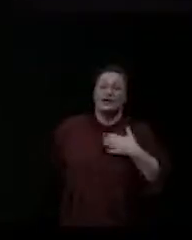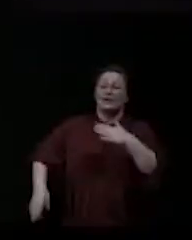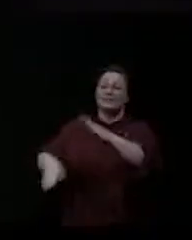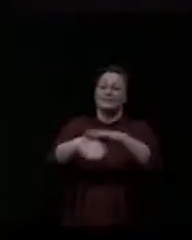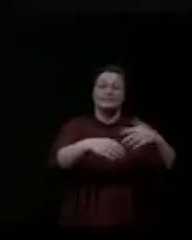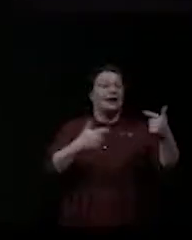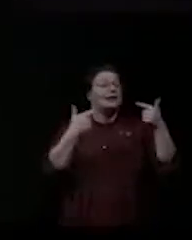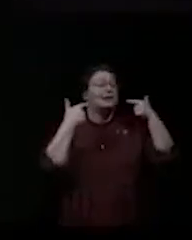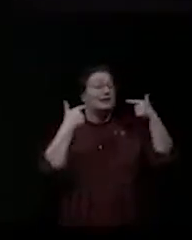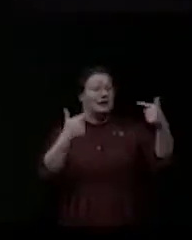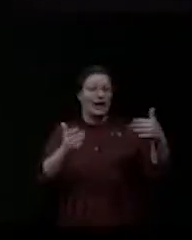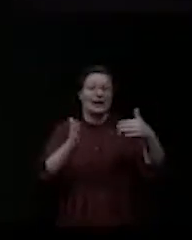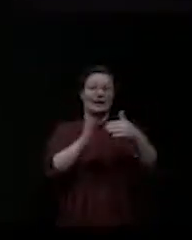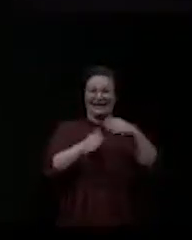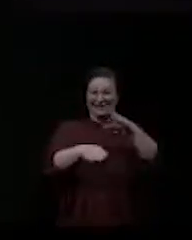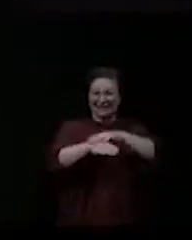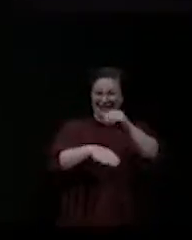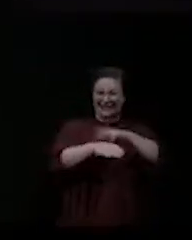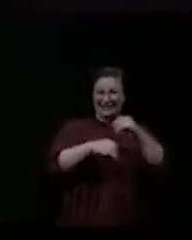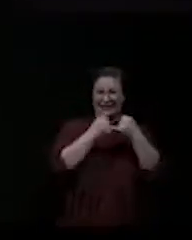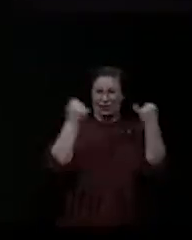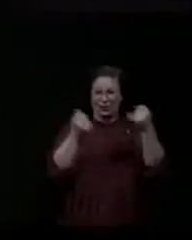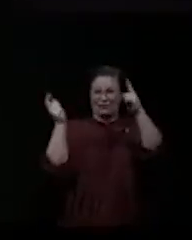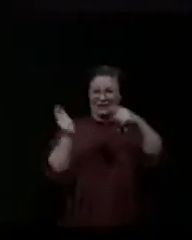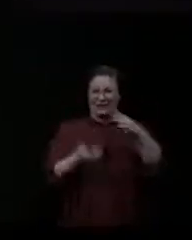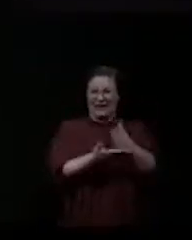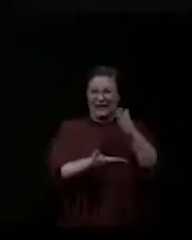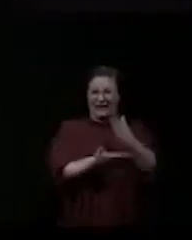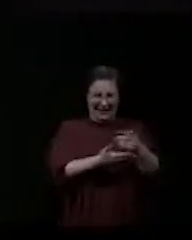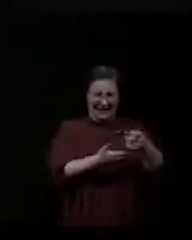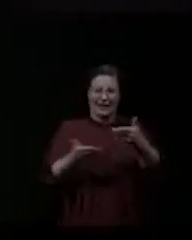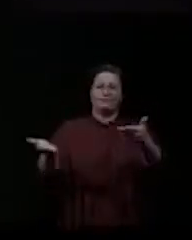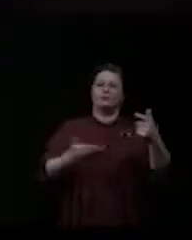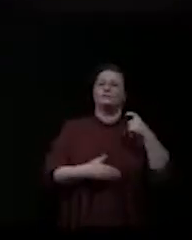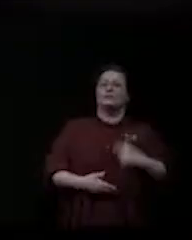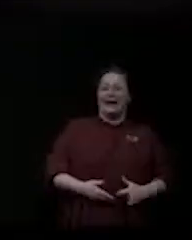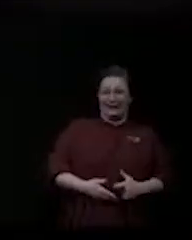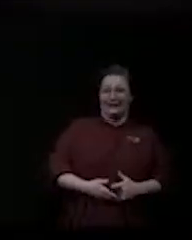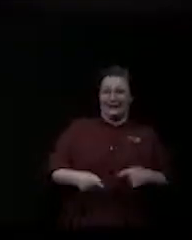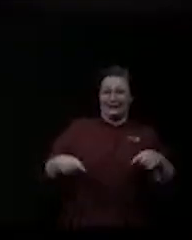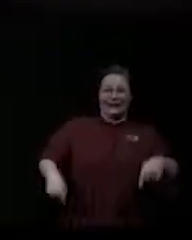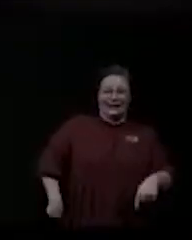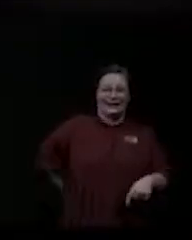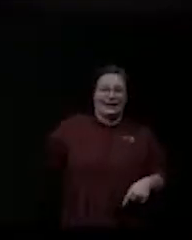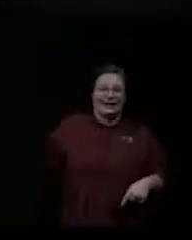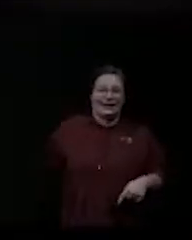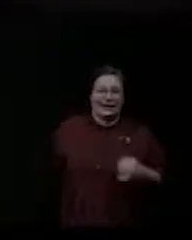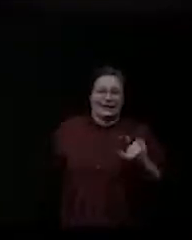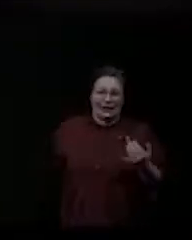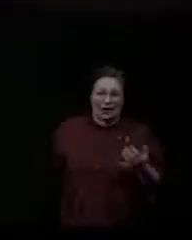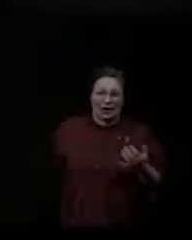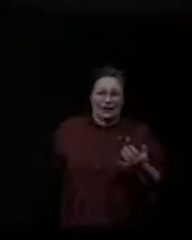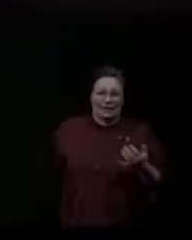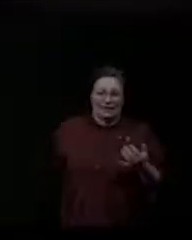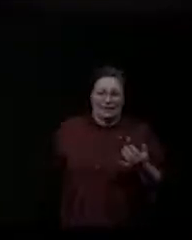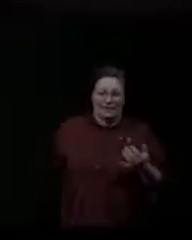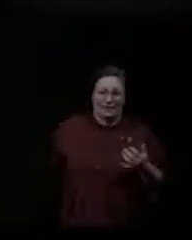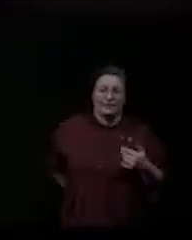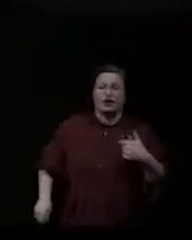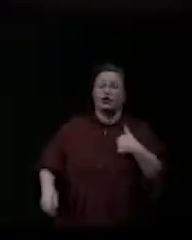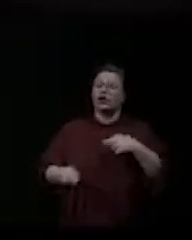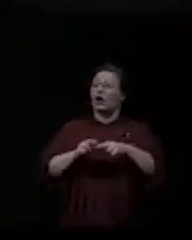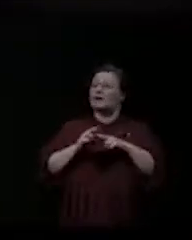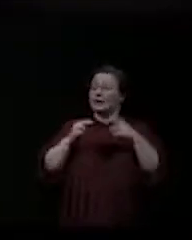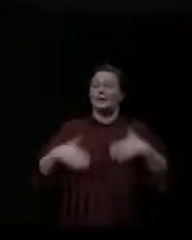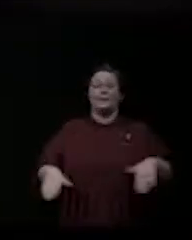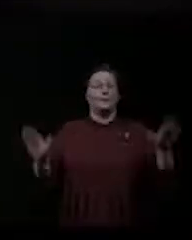to thank the Swedish Institute for Human Rights for inviting me here today. I was delighted